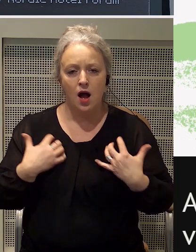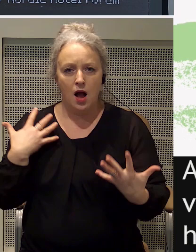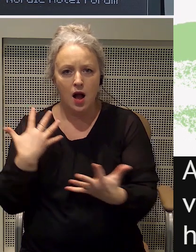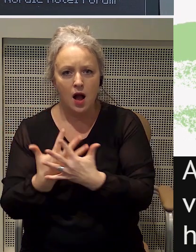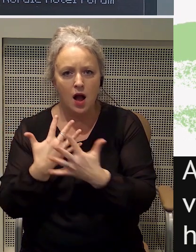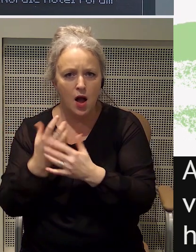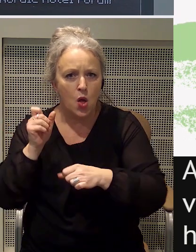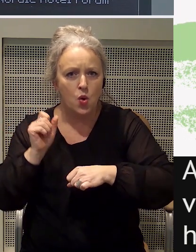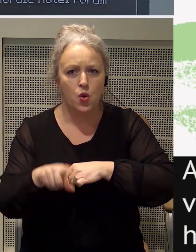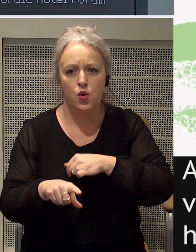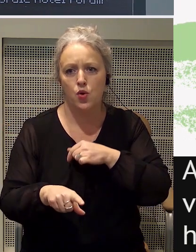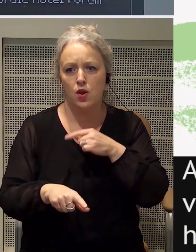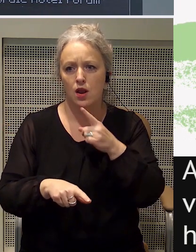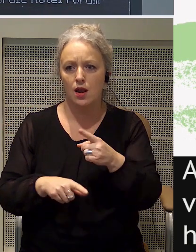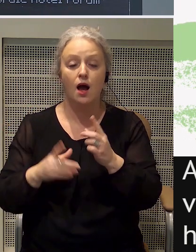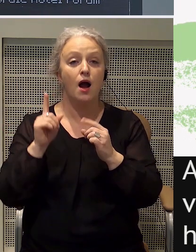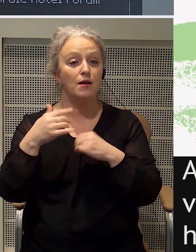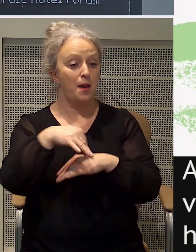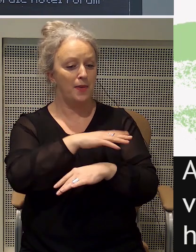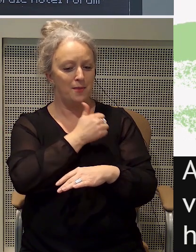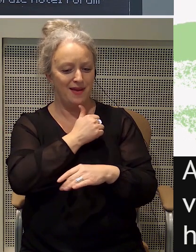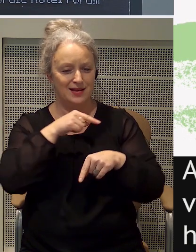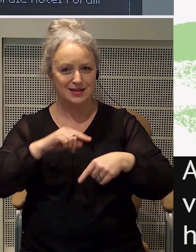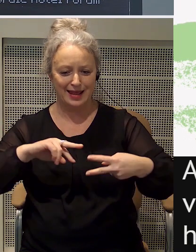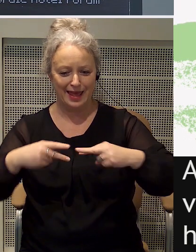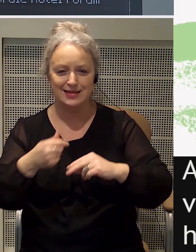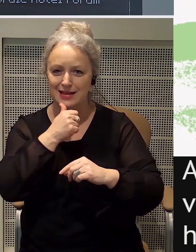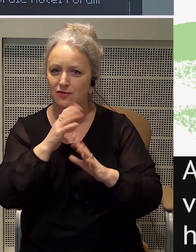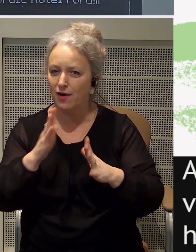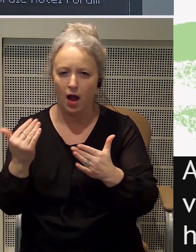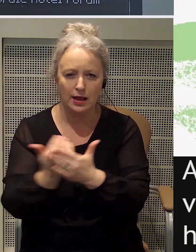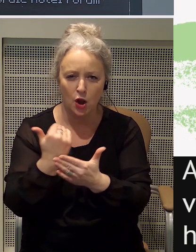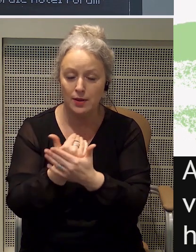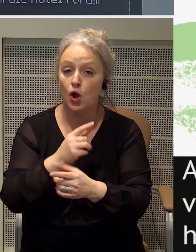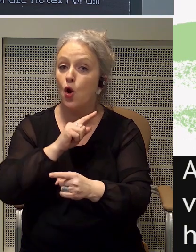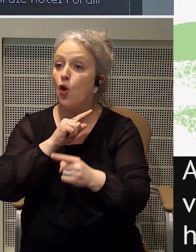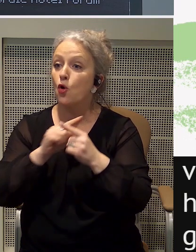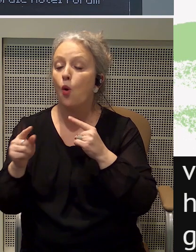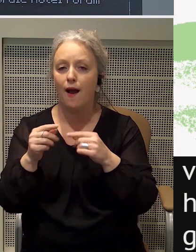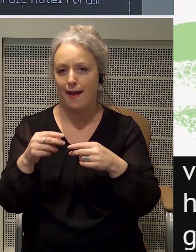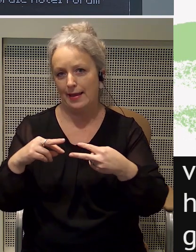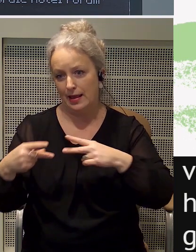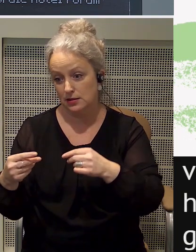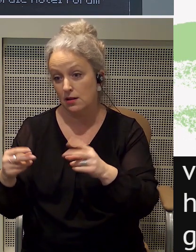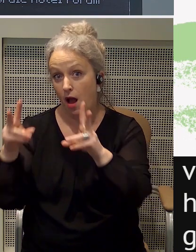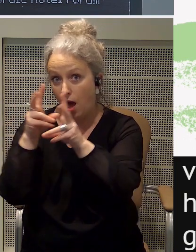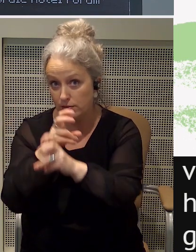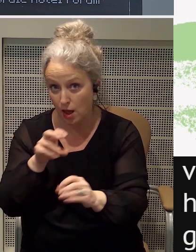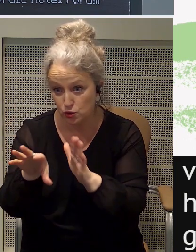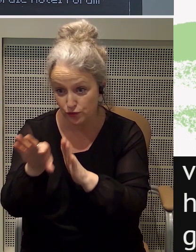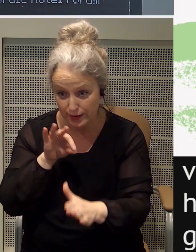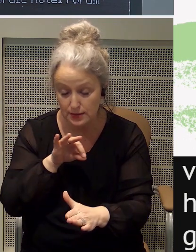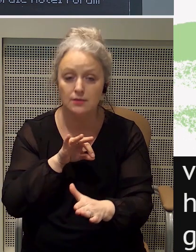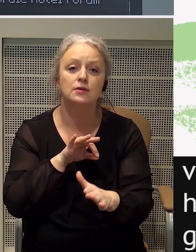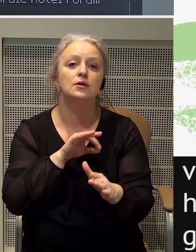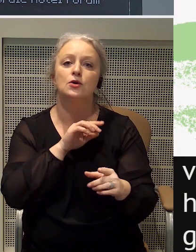as we know, he was very nervous while getting this treatment. They also